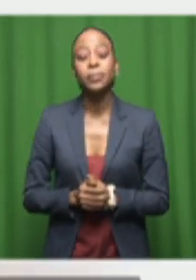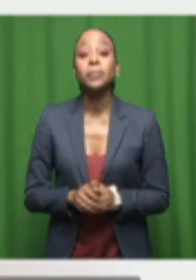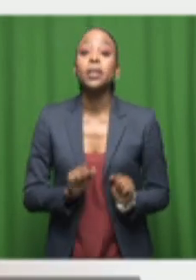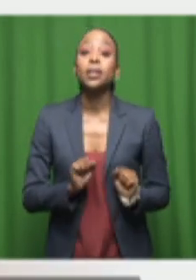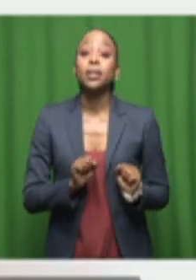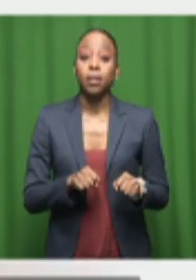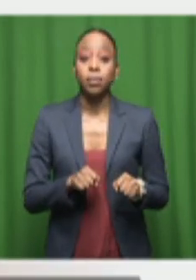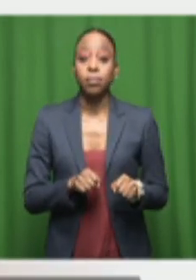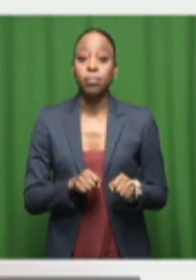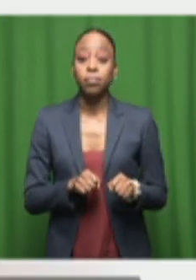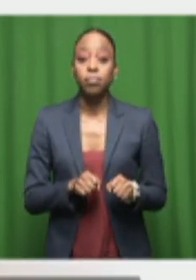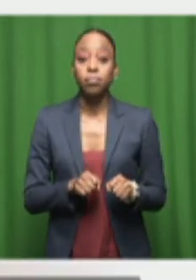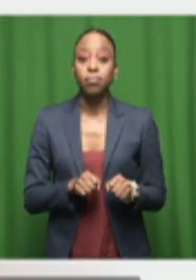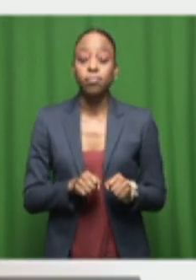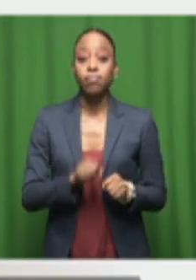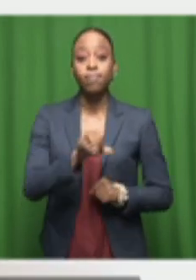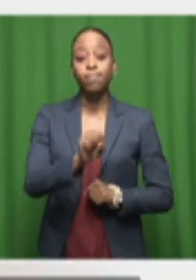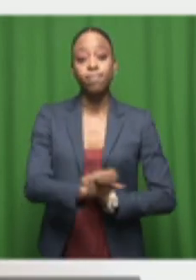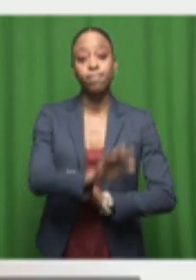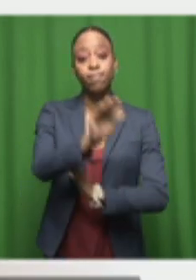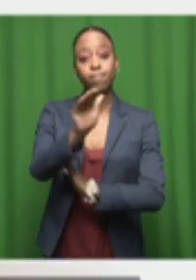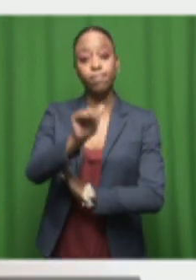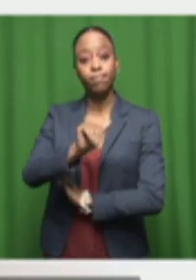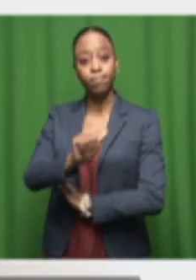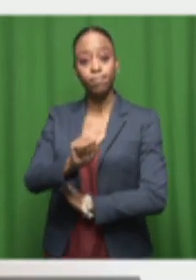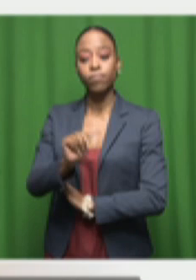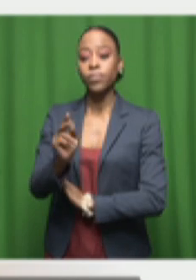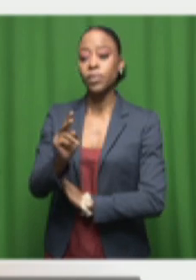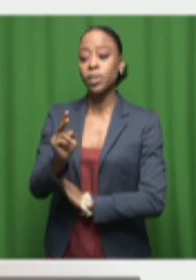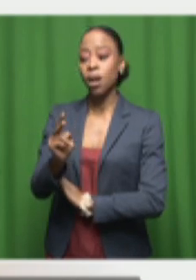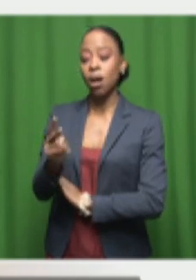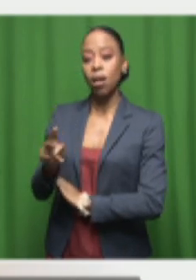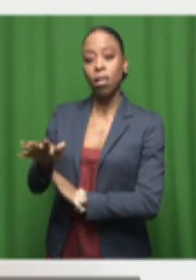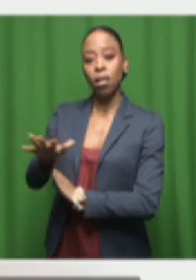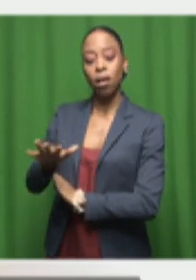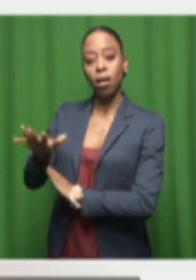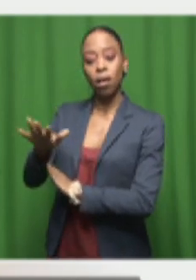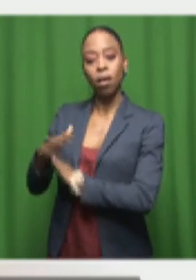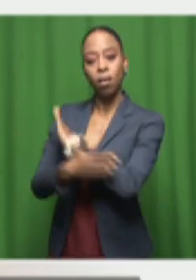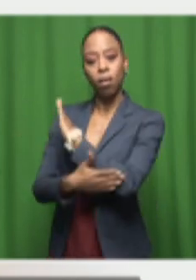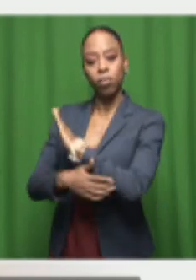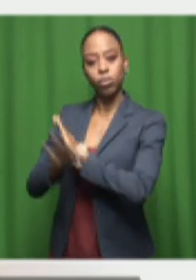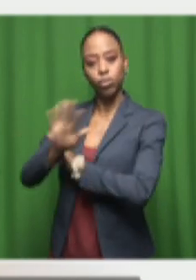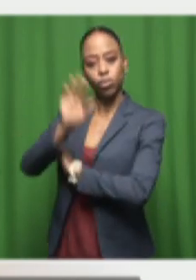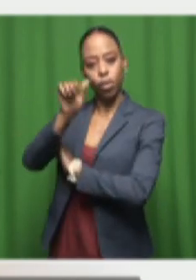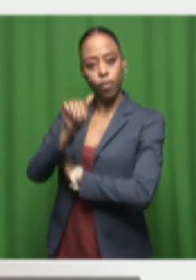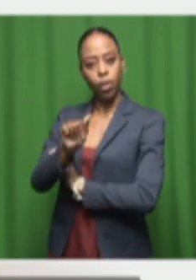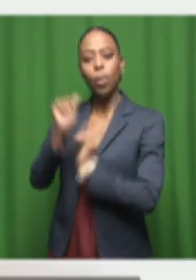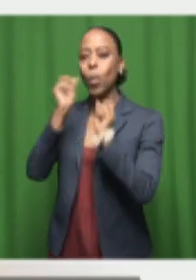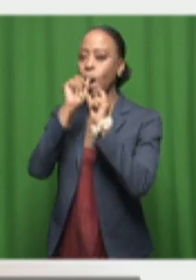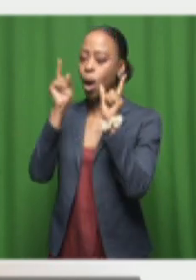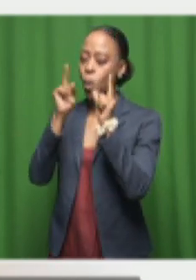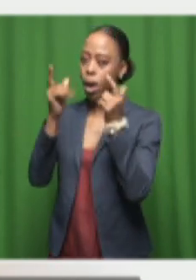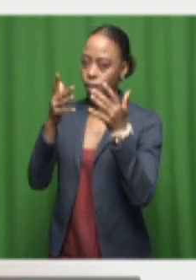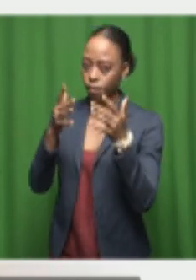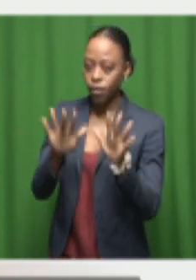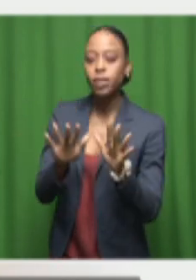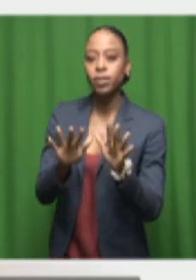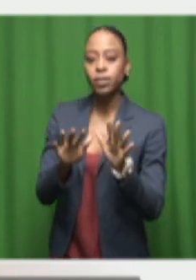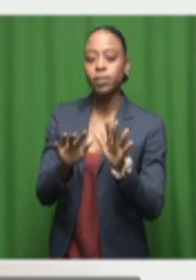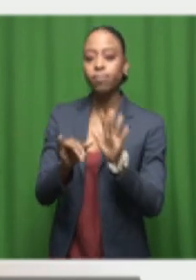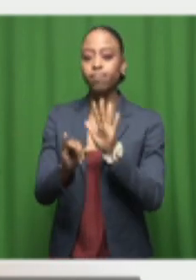Yes, I think that in South Africa, also in other Southern African countries, we know that we